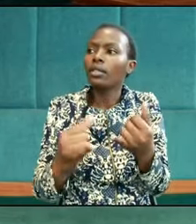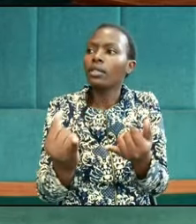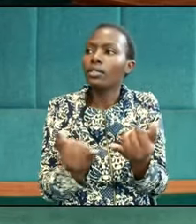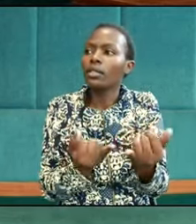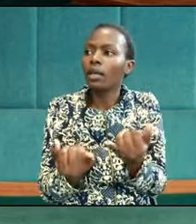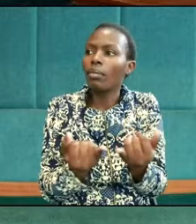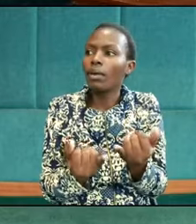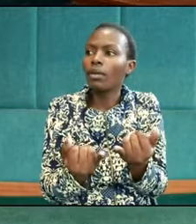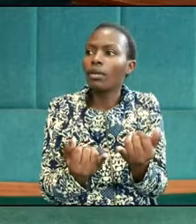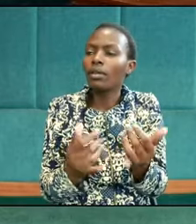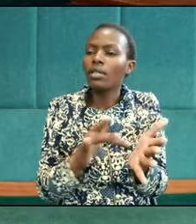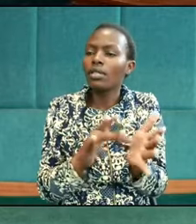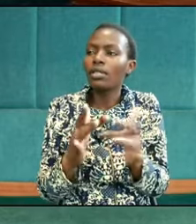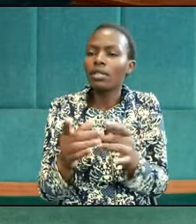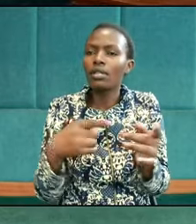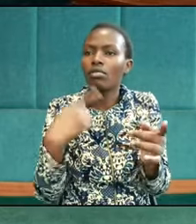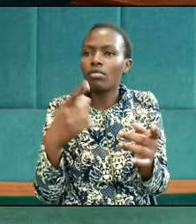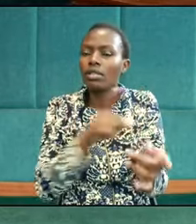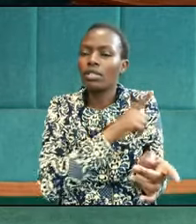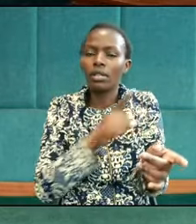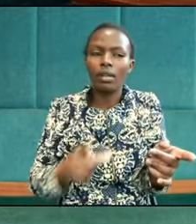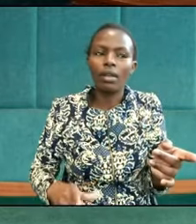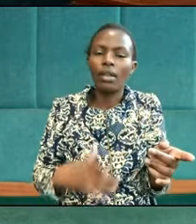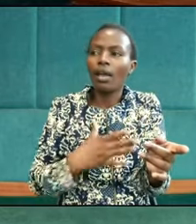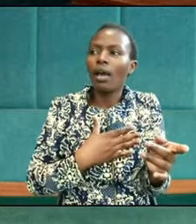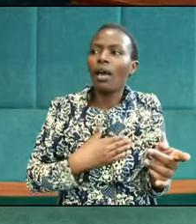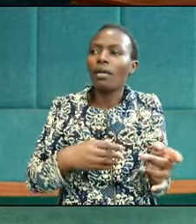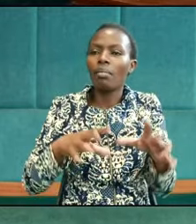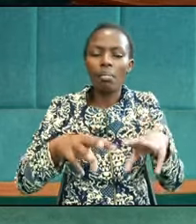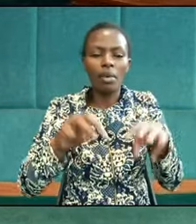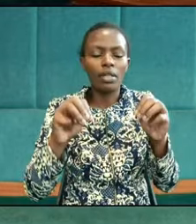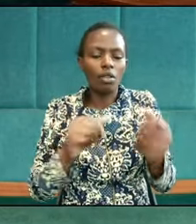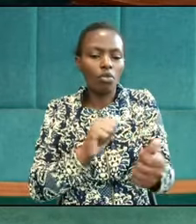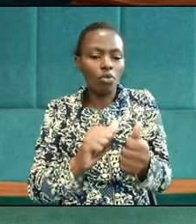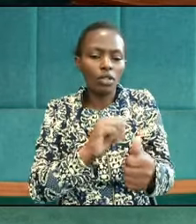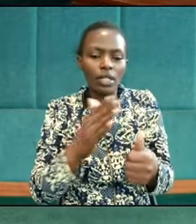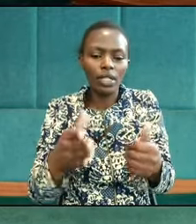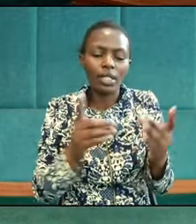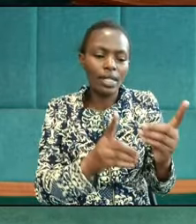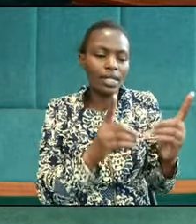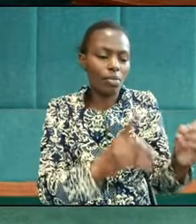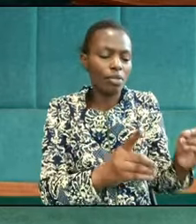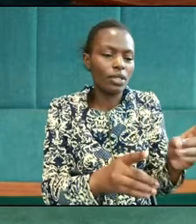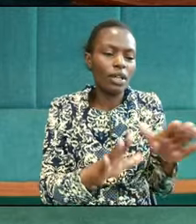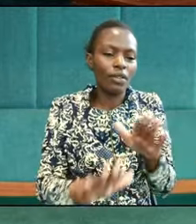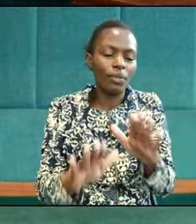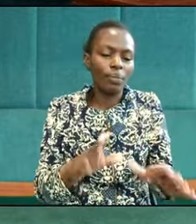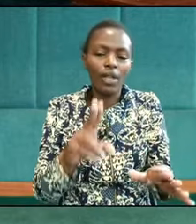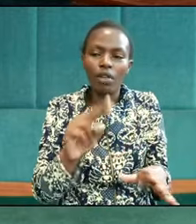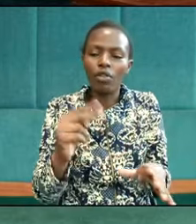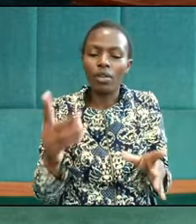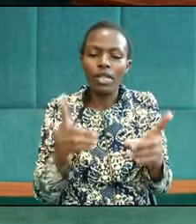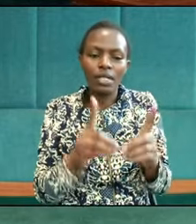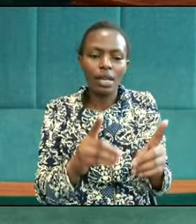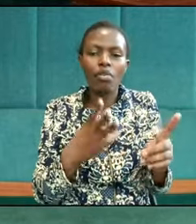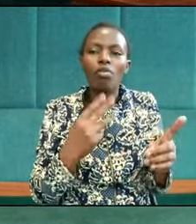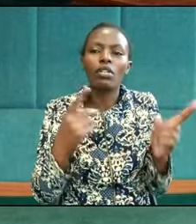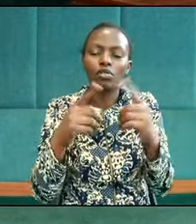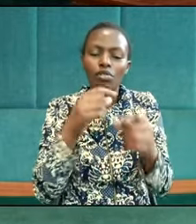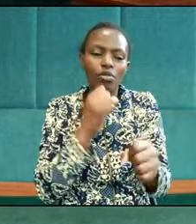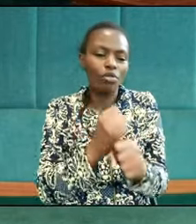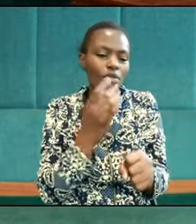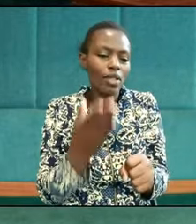who is Lord and Master, washed his disciples' feet. None of the disciples wanted to do this dirty job, but Jesus taught